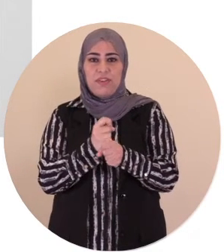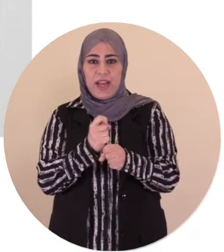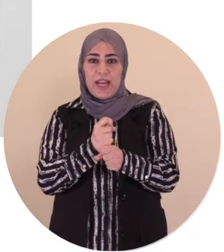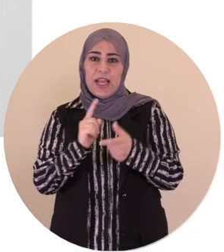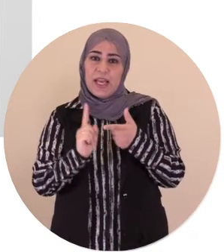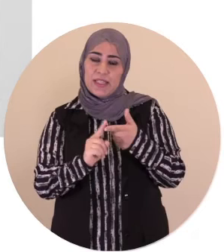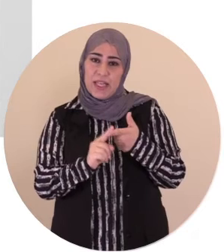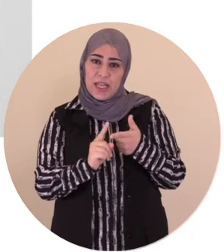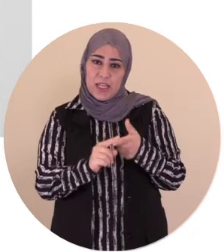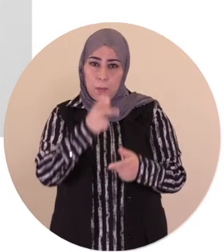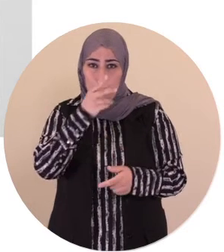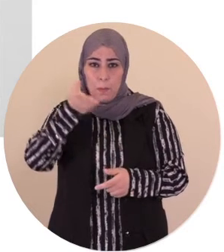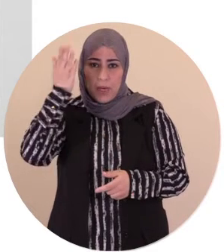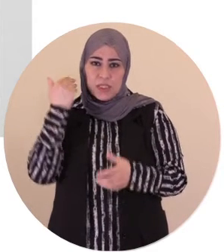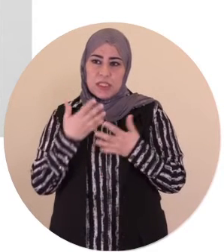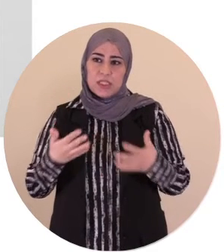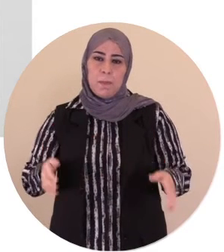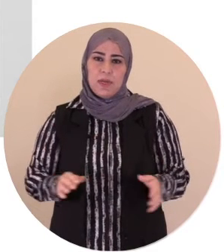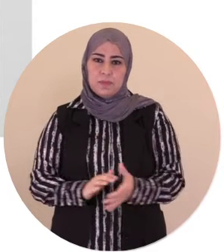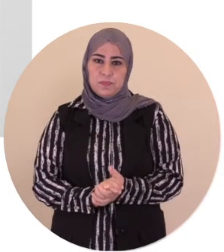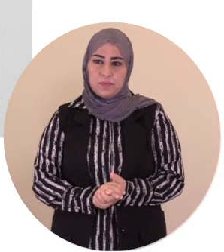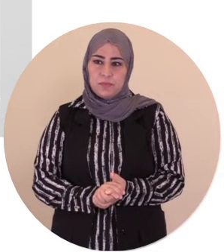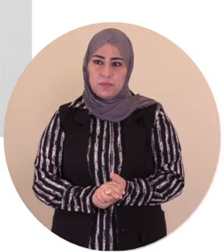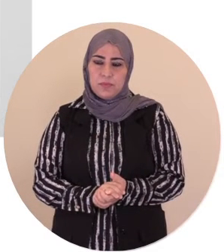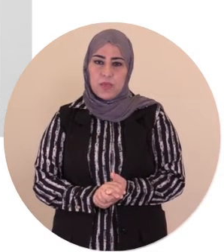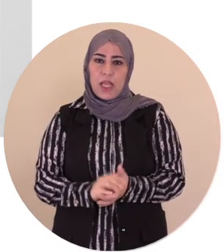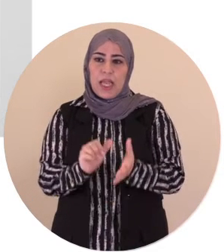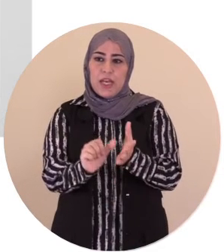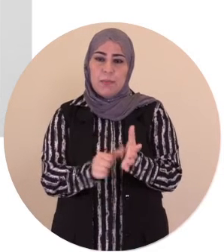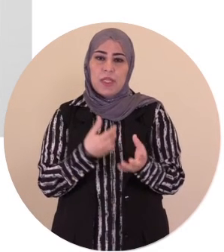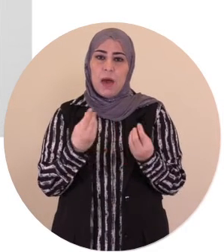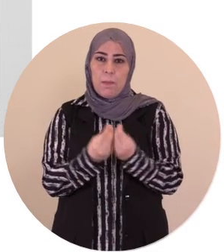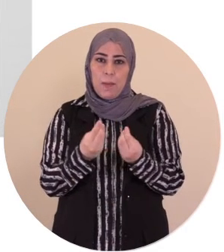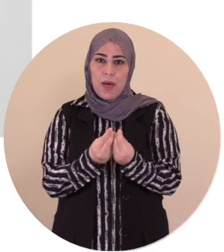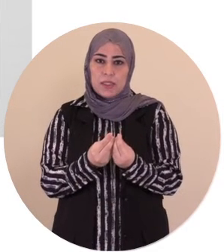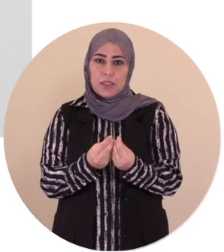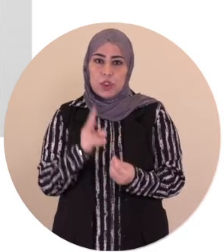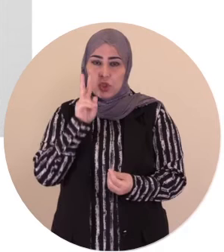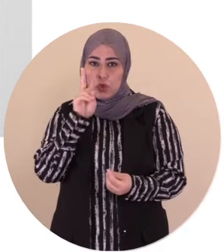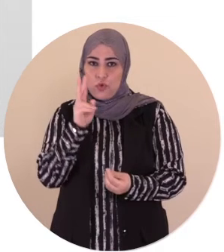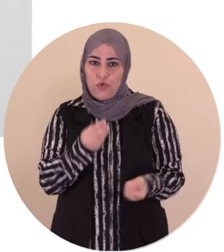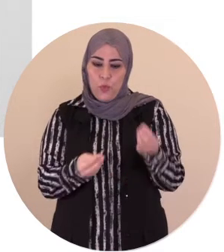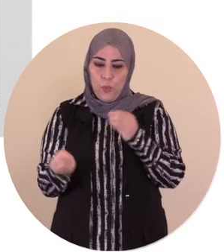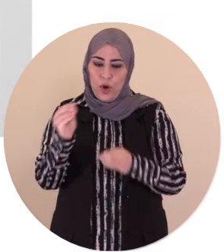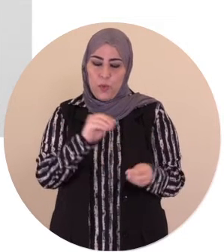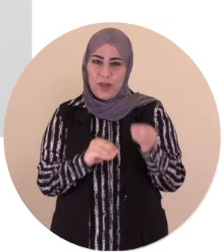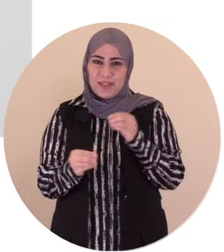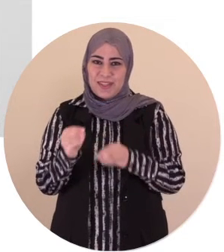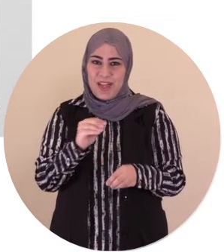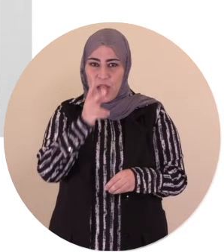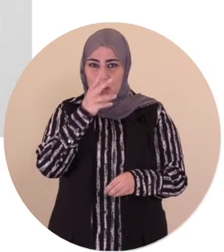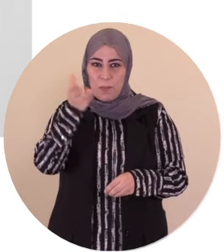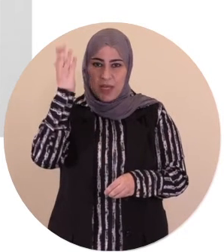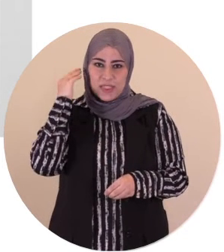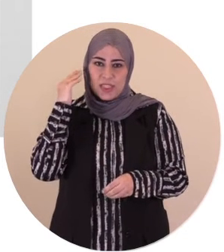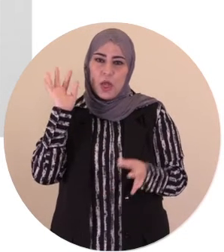another action took place. Let's get started. I'm going to give you the first tip. When we use the past perfect,